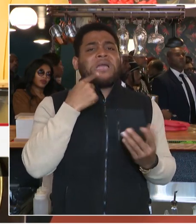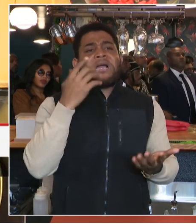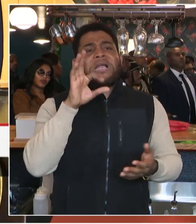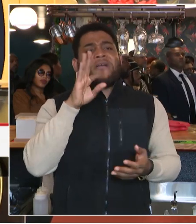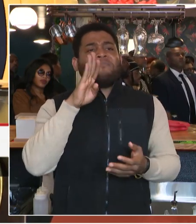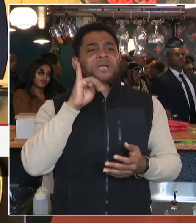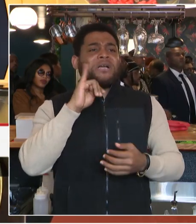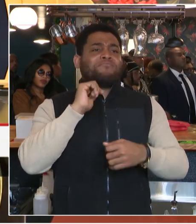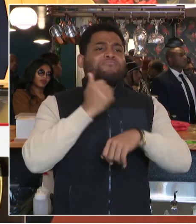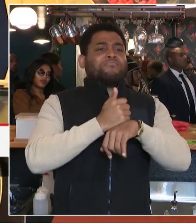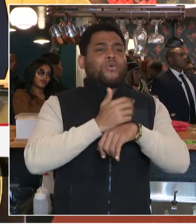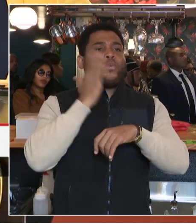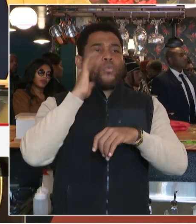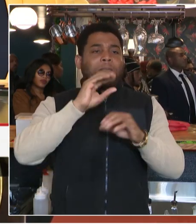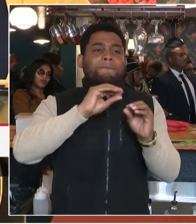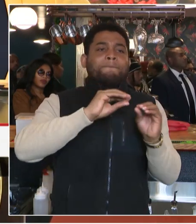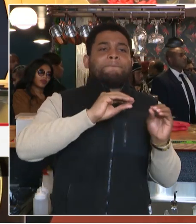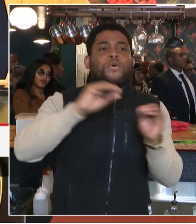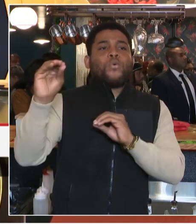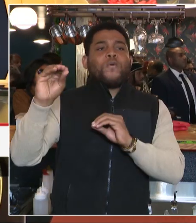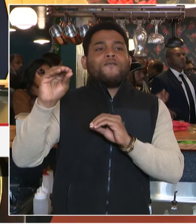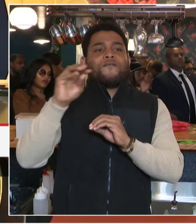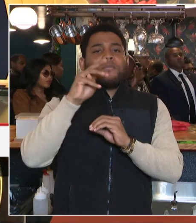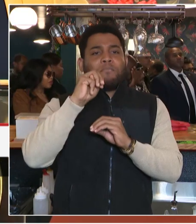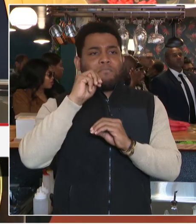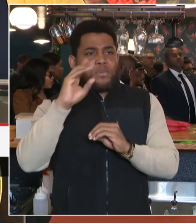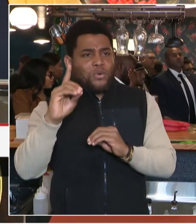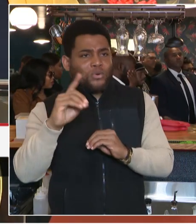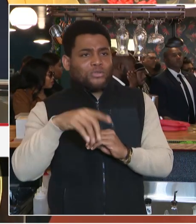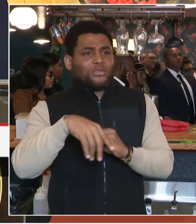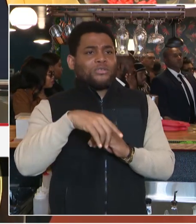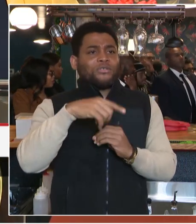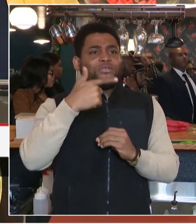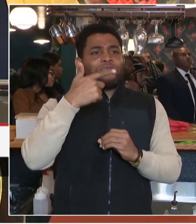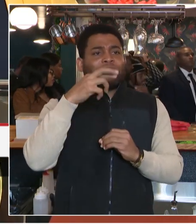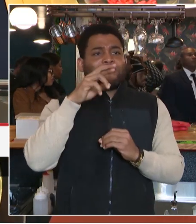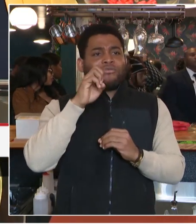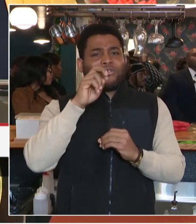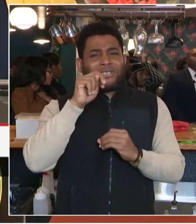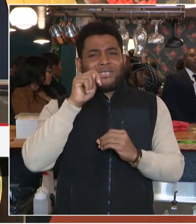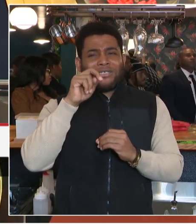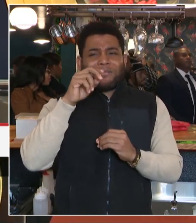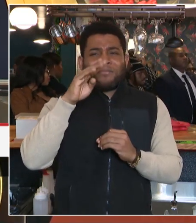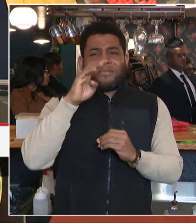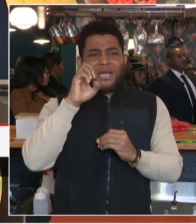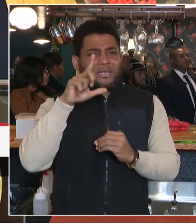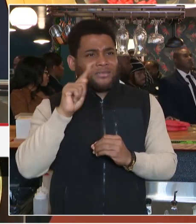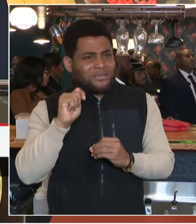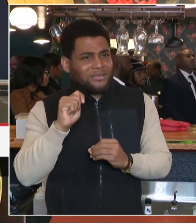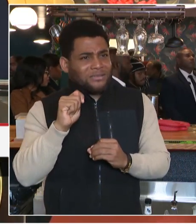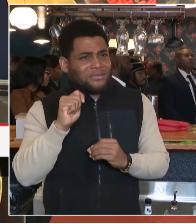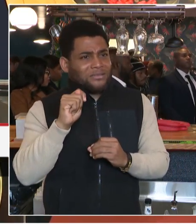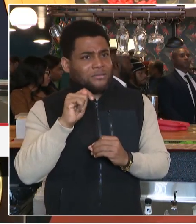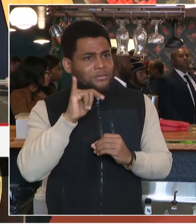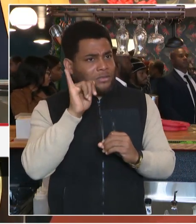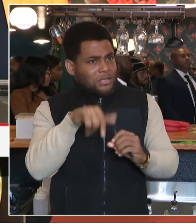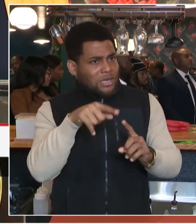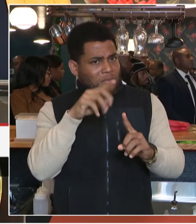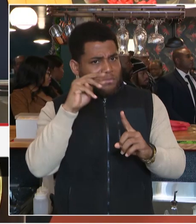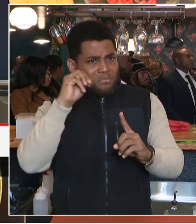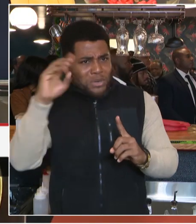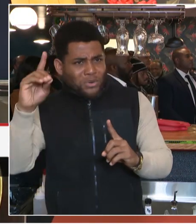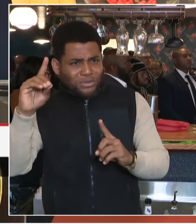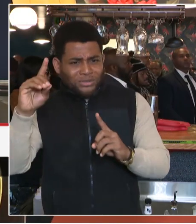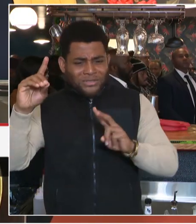that decision has become a big source of consternation between Maryland and Virginia. Could you comment on whether you'll be cooperating with